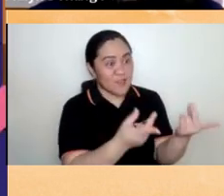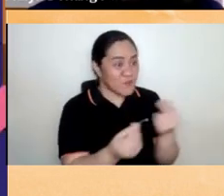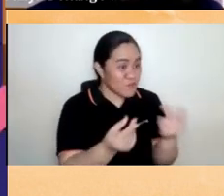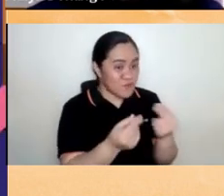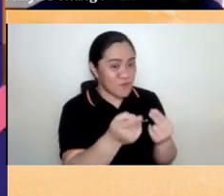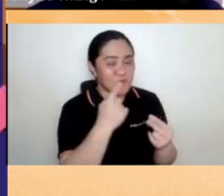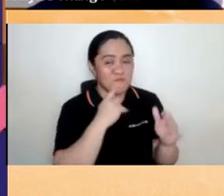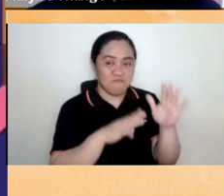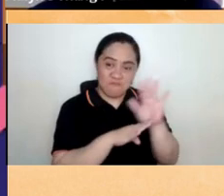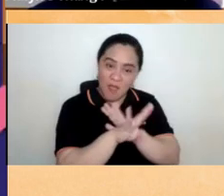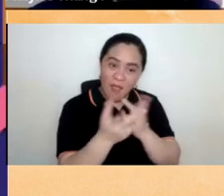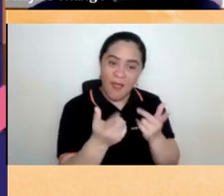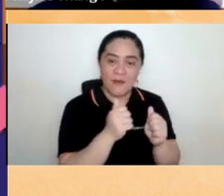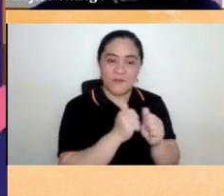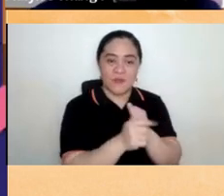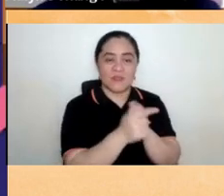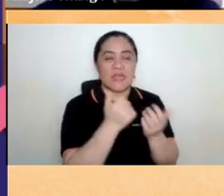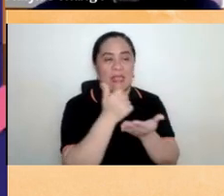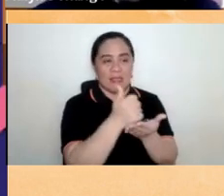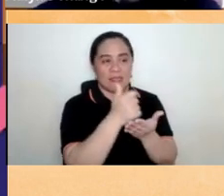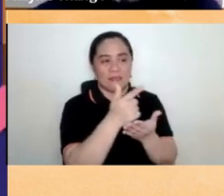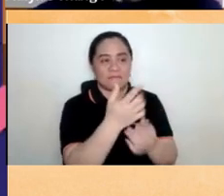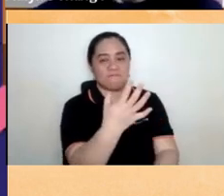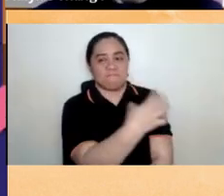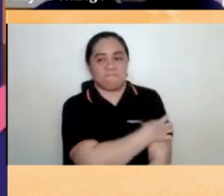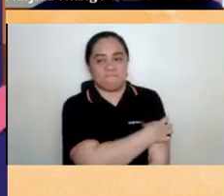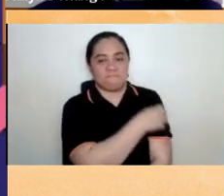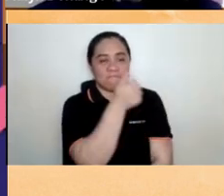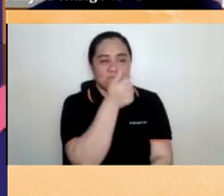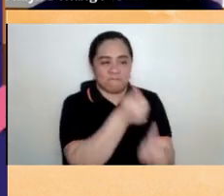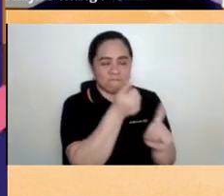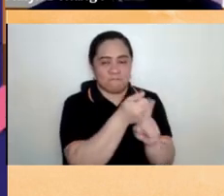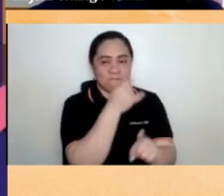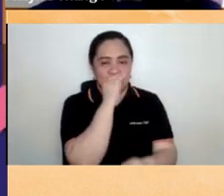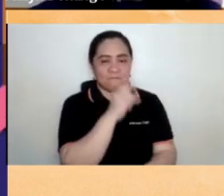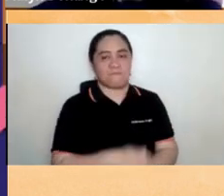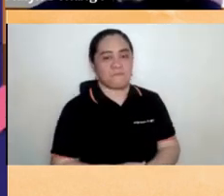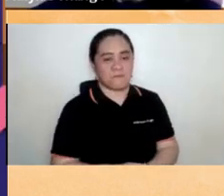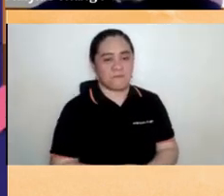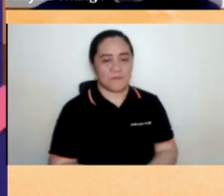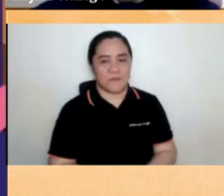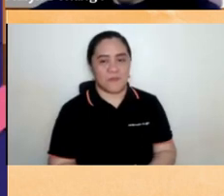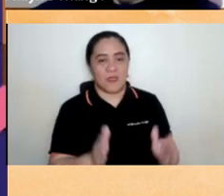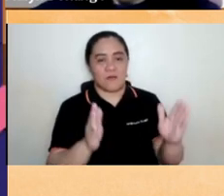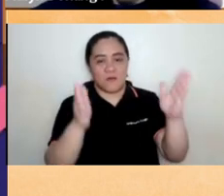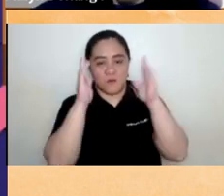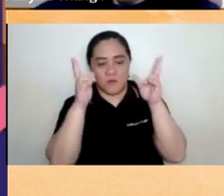in will help them feel empowered and in control and to focus on the